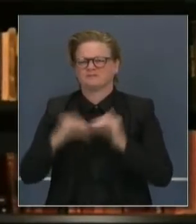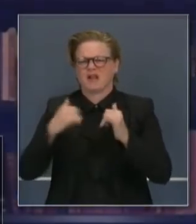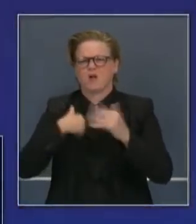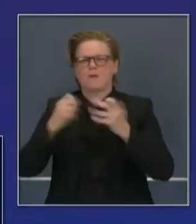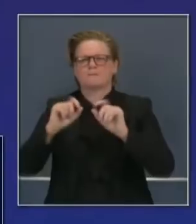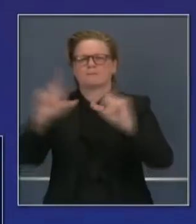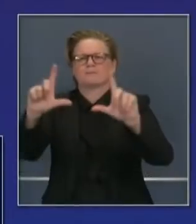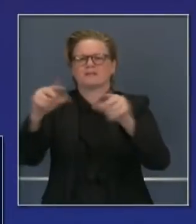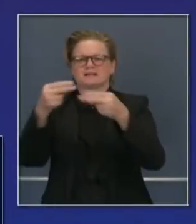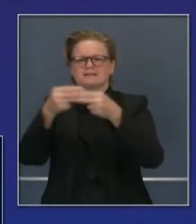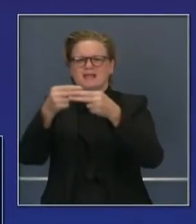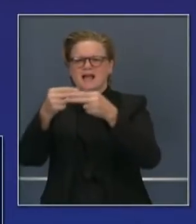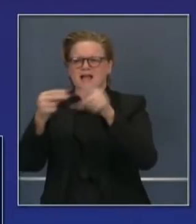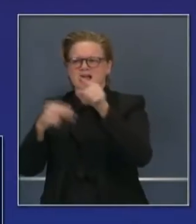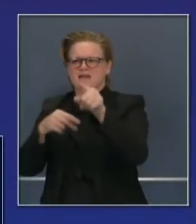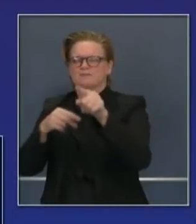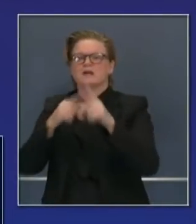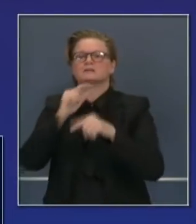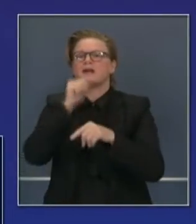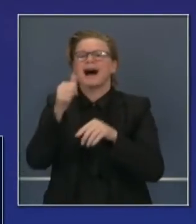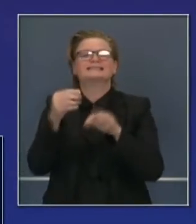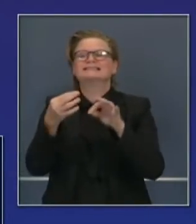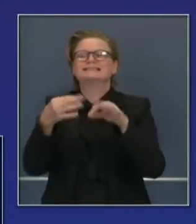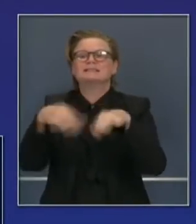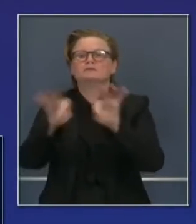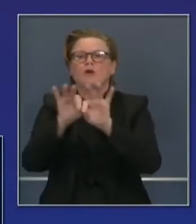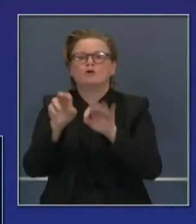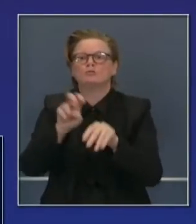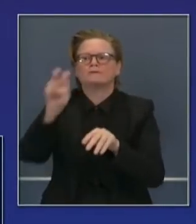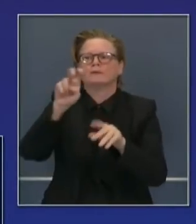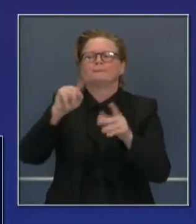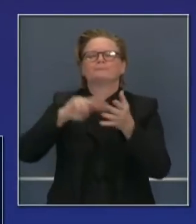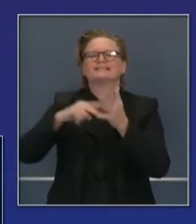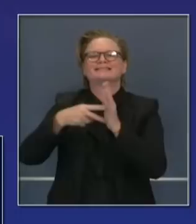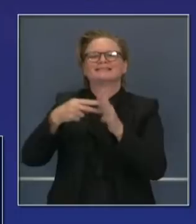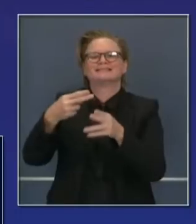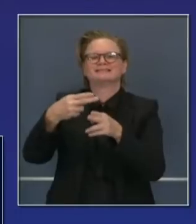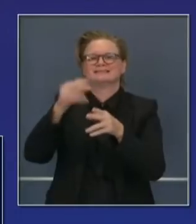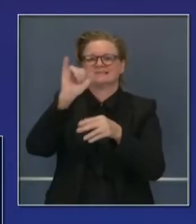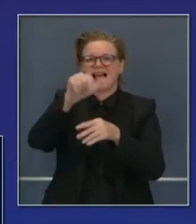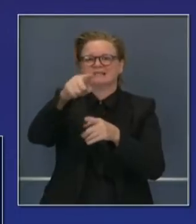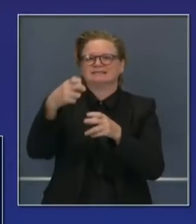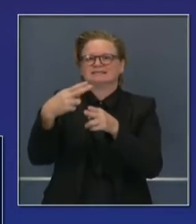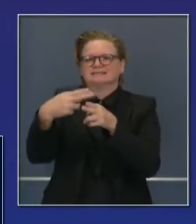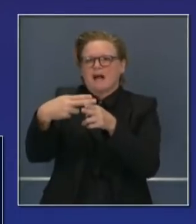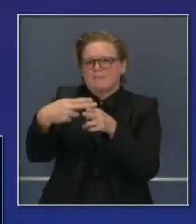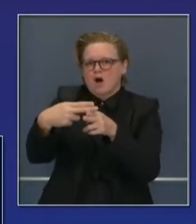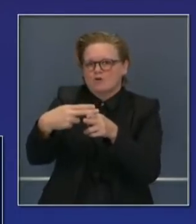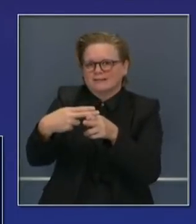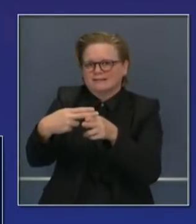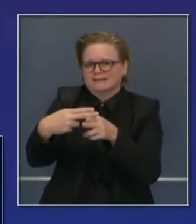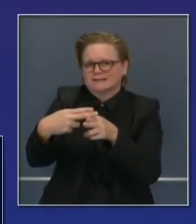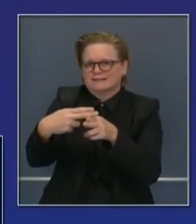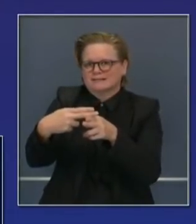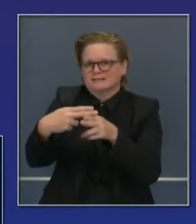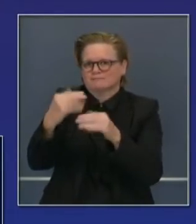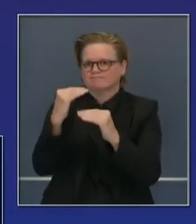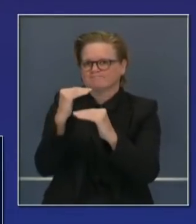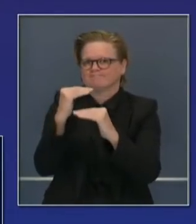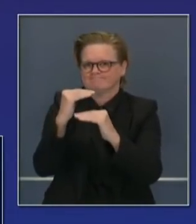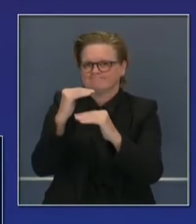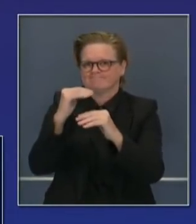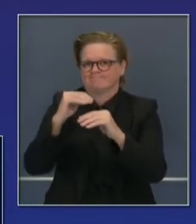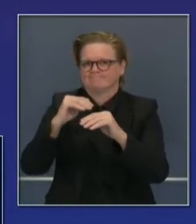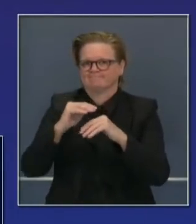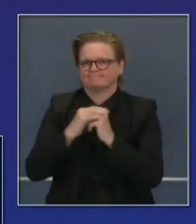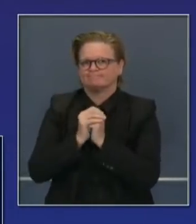non-essential travel, we are ordering to be temporarily restricted, and accordingly, based on our sectoral guidelines that we put out. And I'll remind